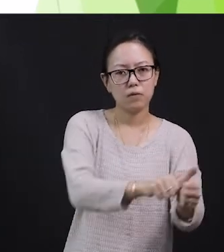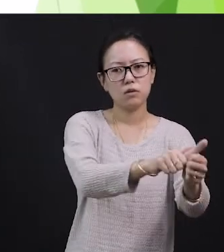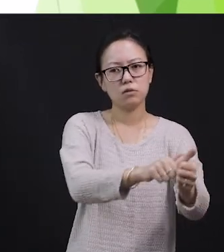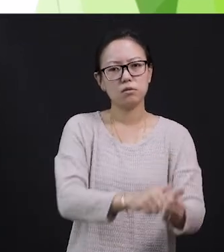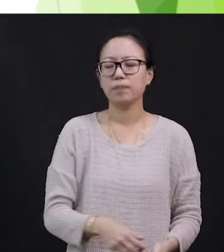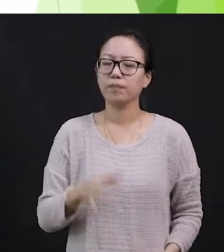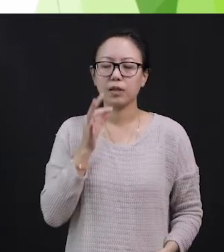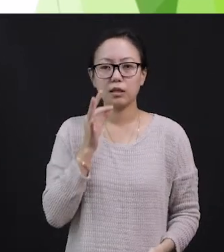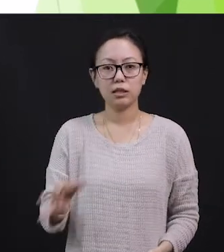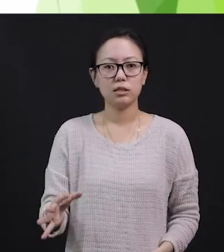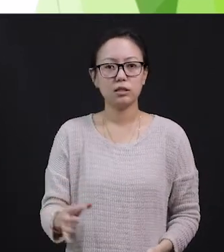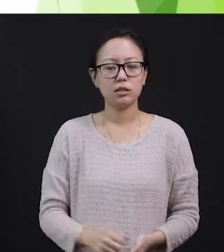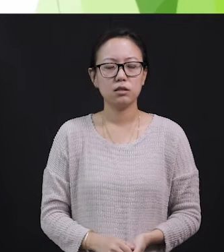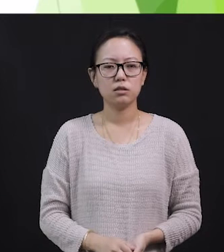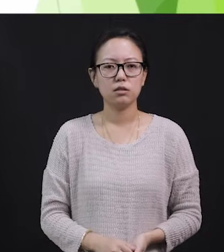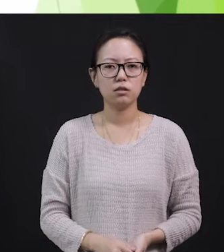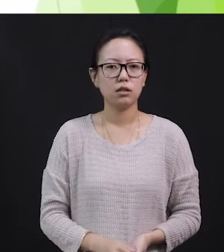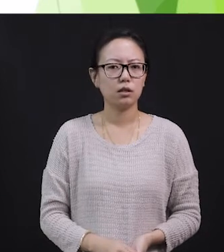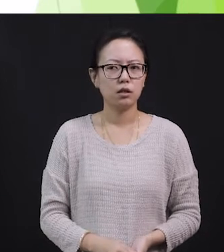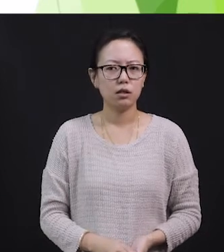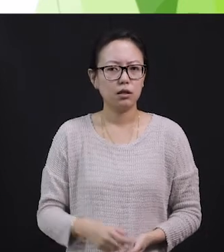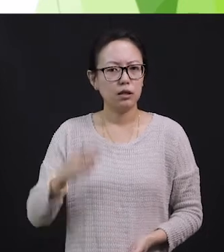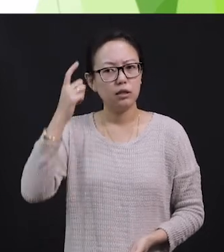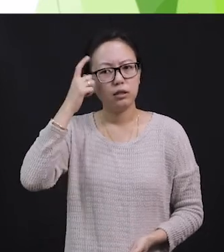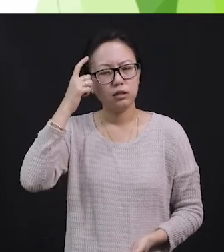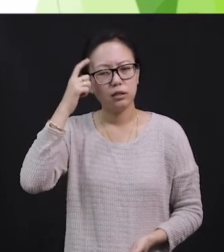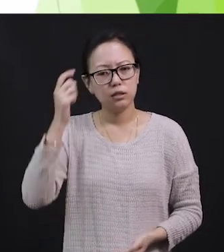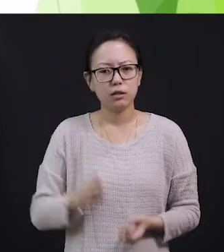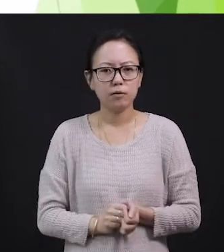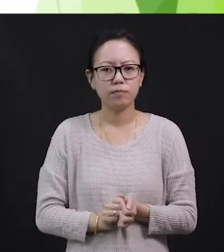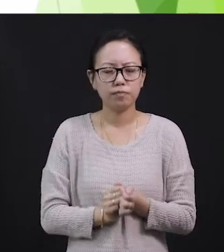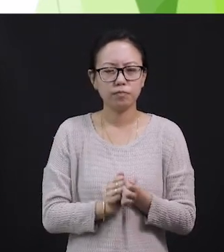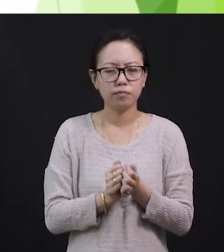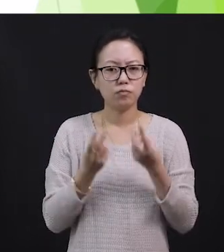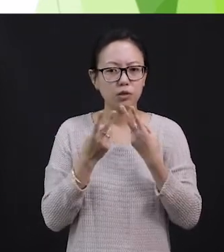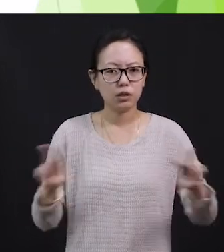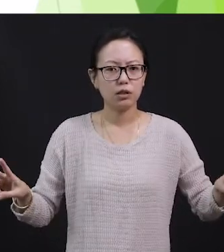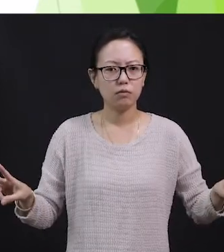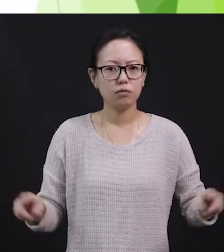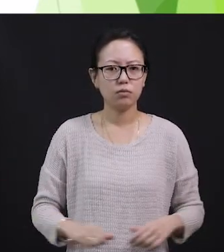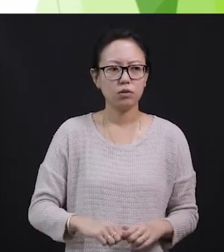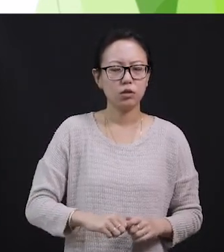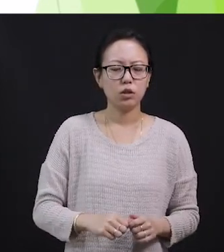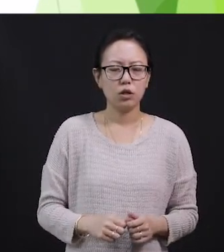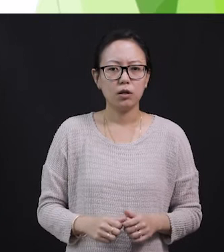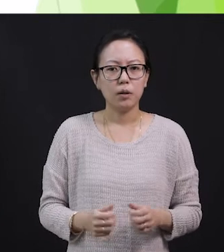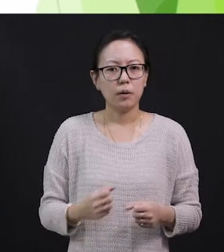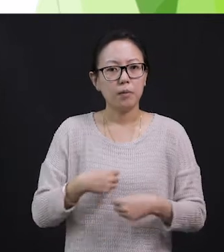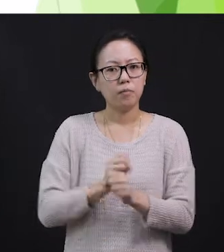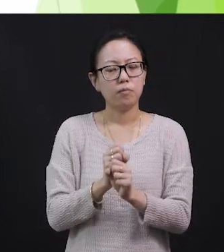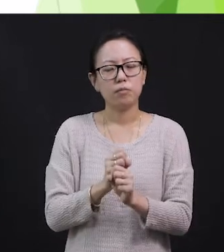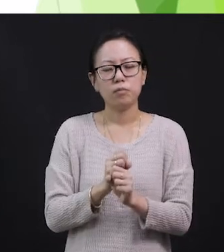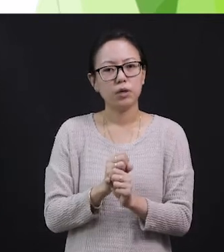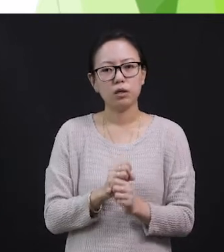be Britishers in letter and spirit. Did that really happen, or it turned the tide some other way? Let's